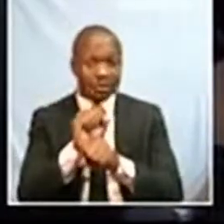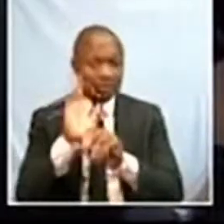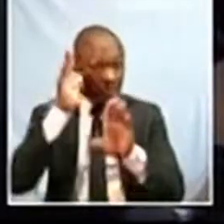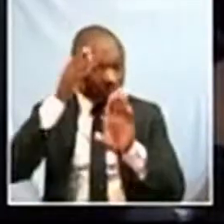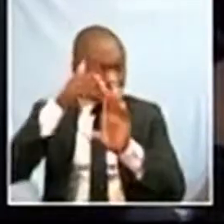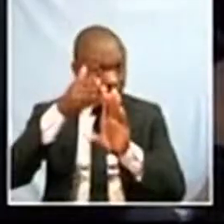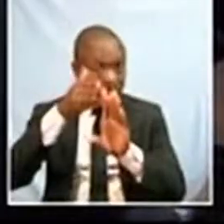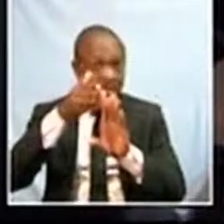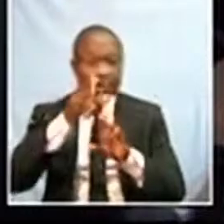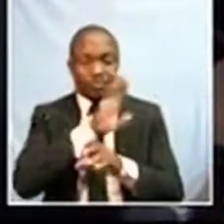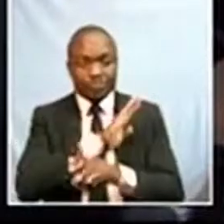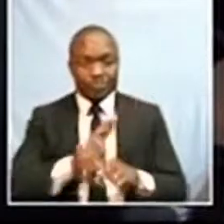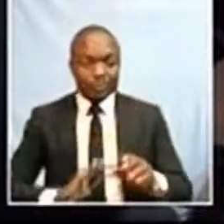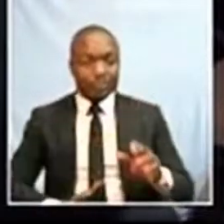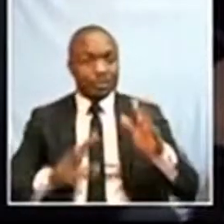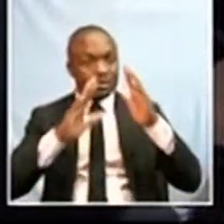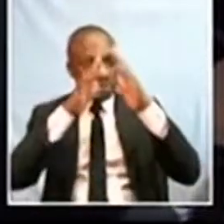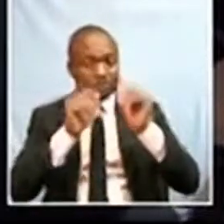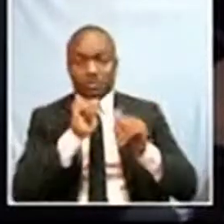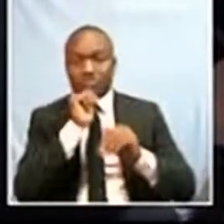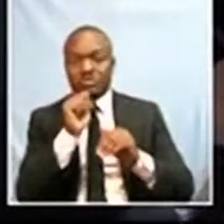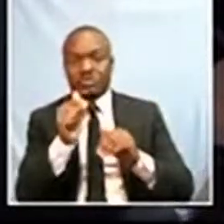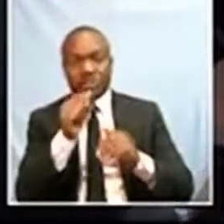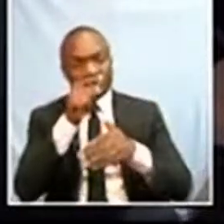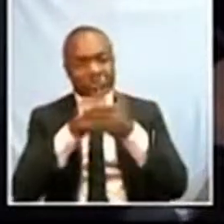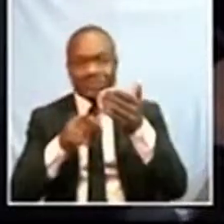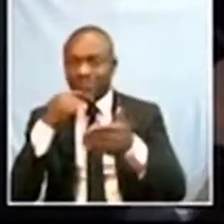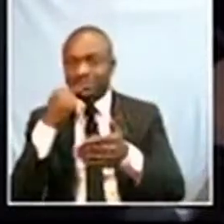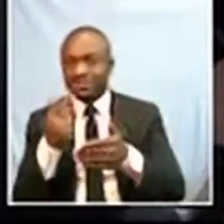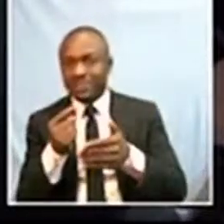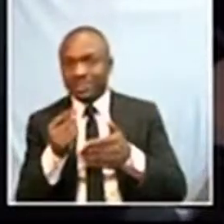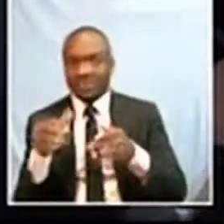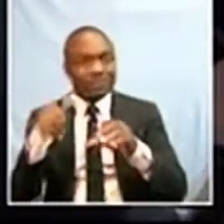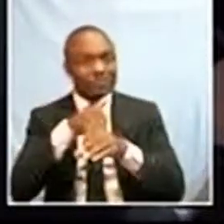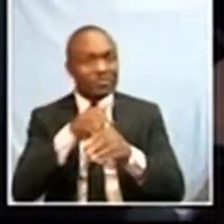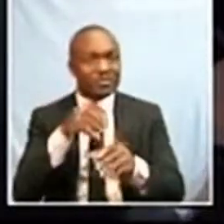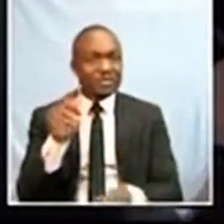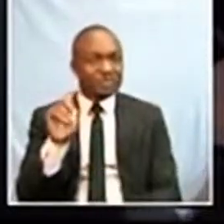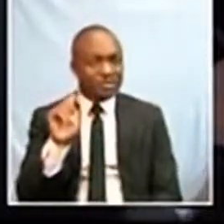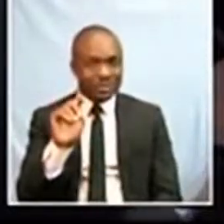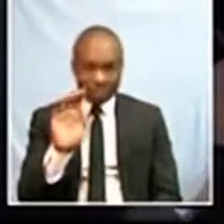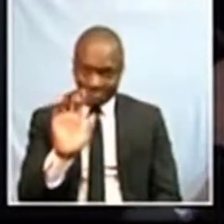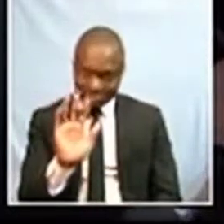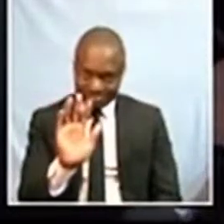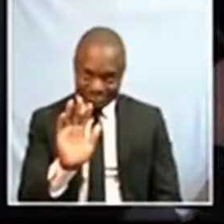not what you're saying that it was including ablution block.